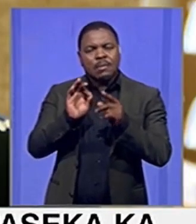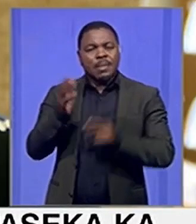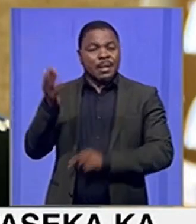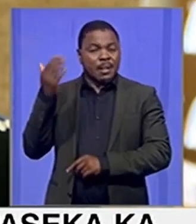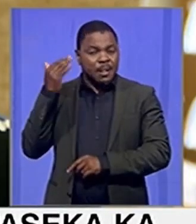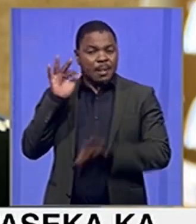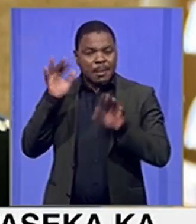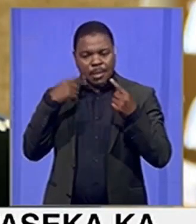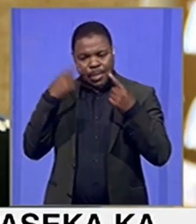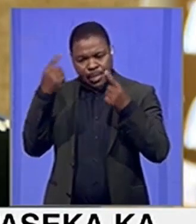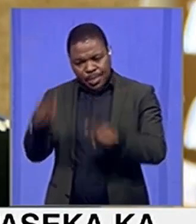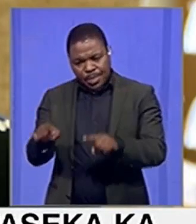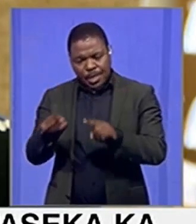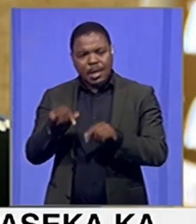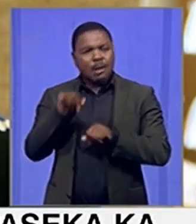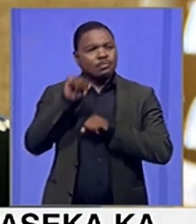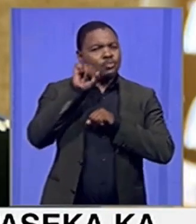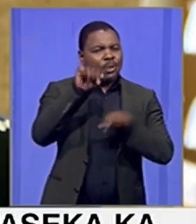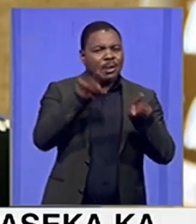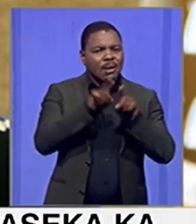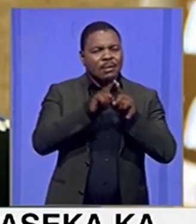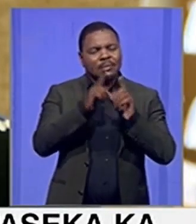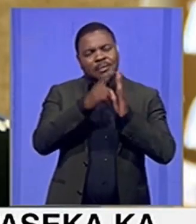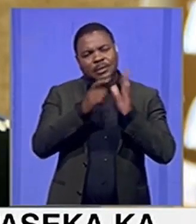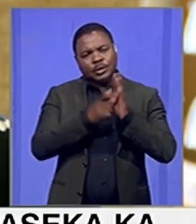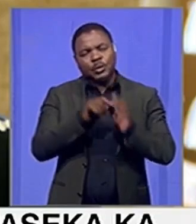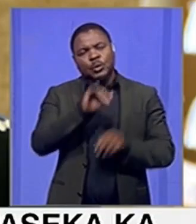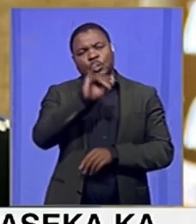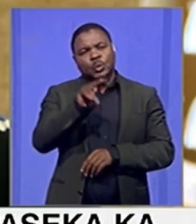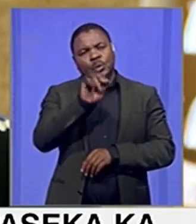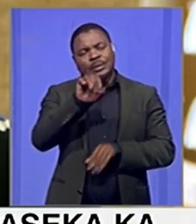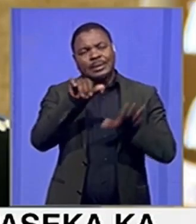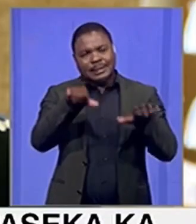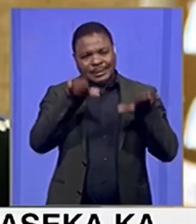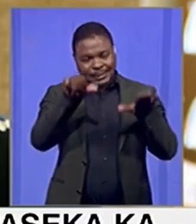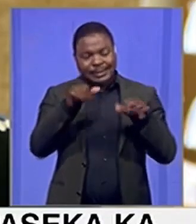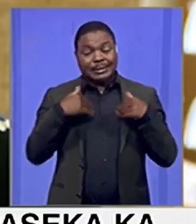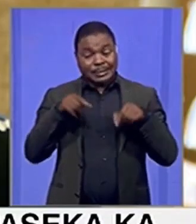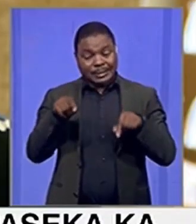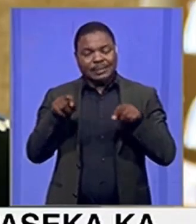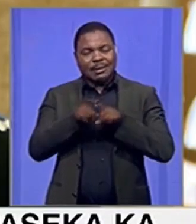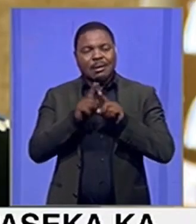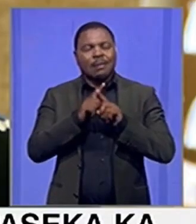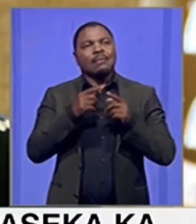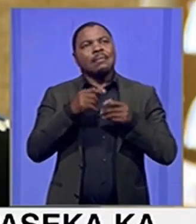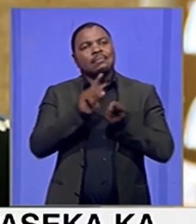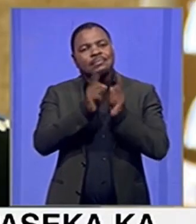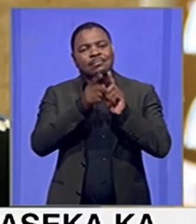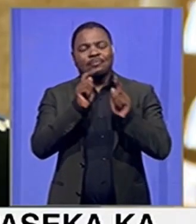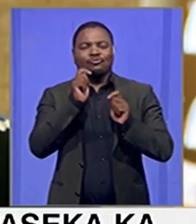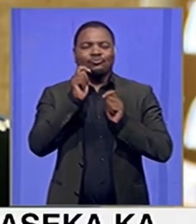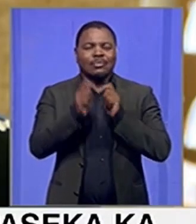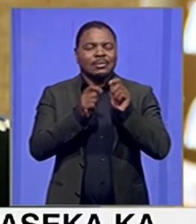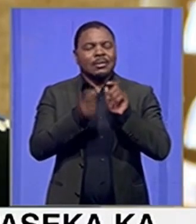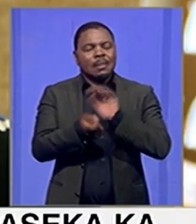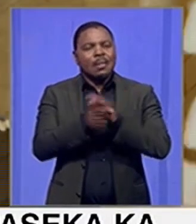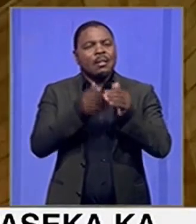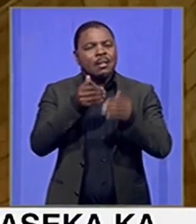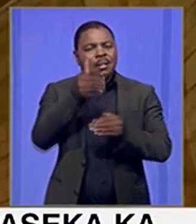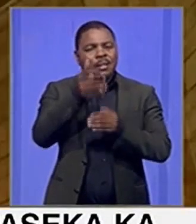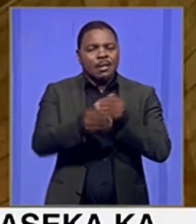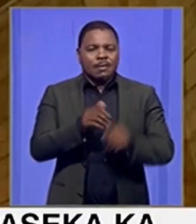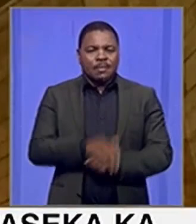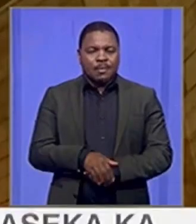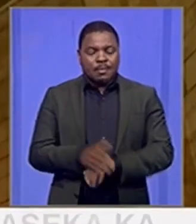which people came together to protest, like June the 16th began then, and it became a tradition afterwards for people to gather during that time.